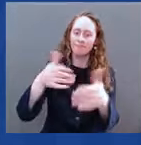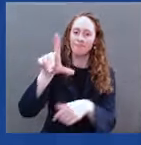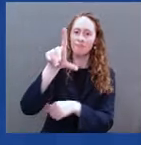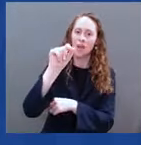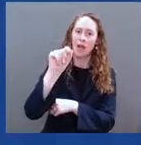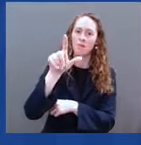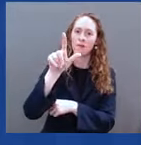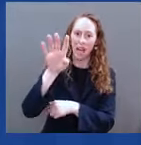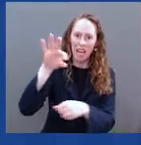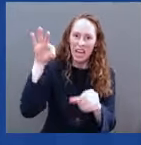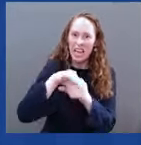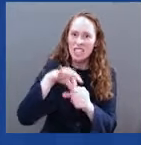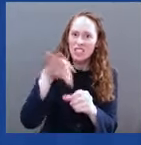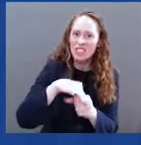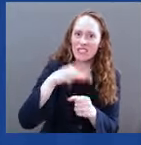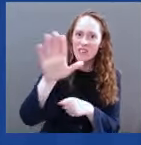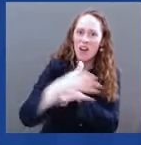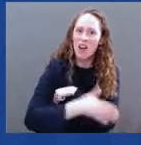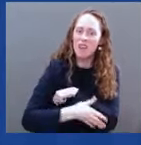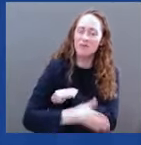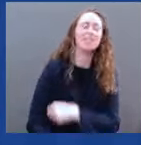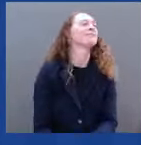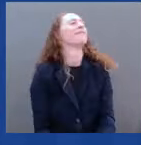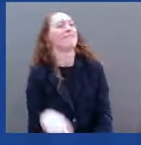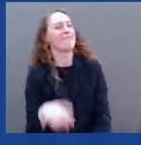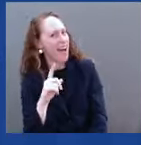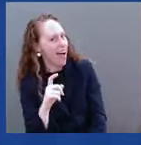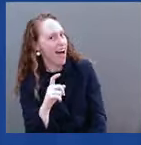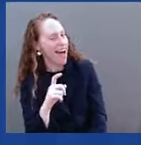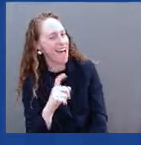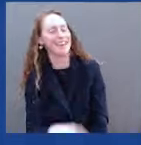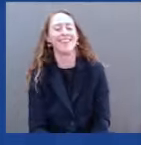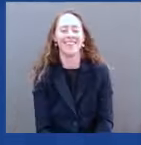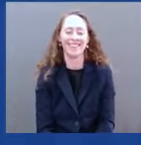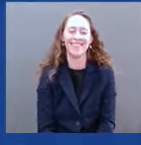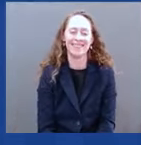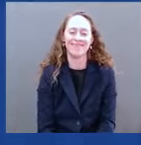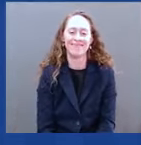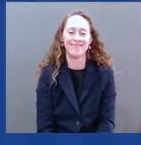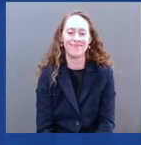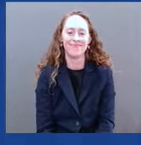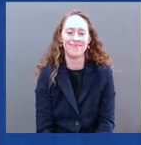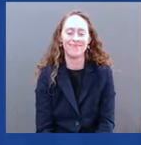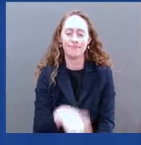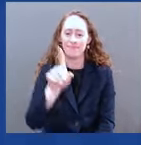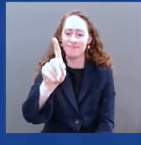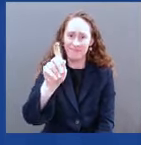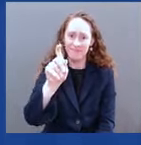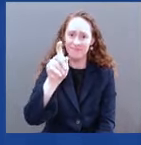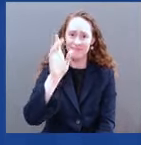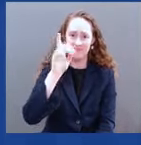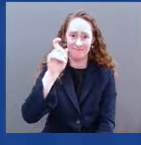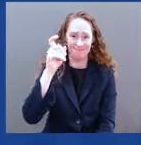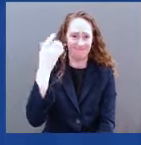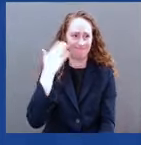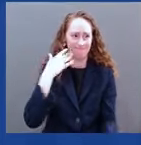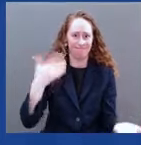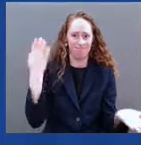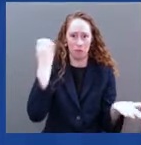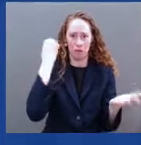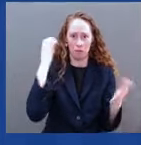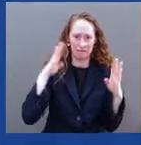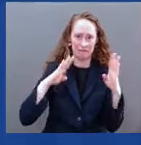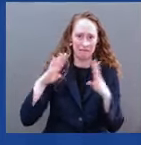And there are widespread concerns in Europe that a figure like your predecessor, maybe even your predecessor himself, might get